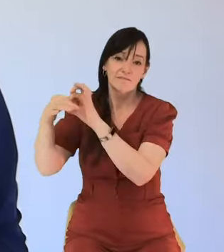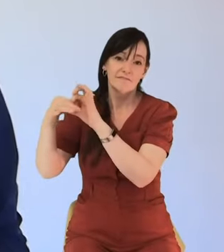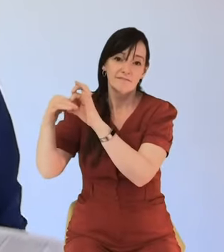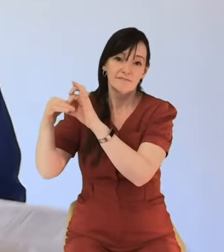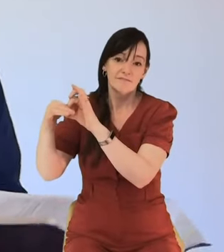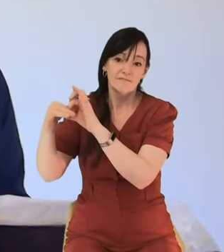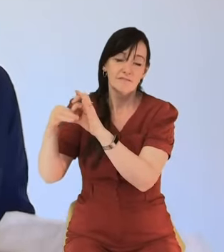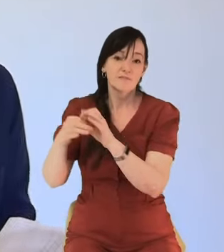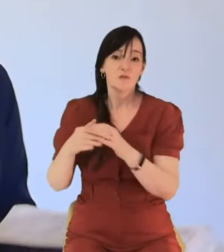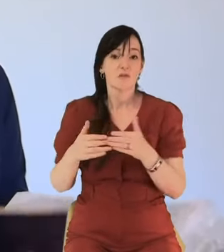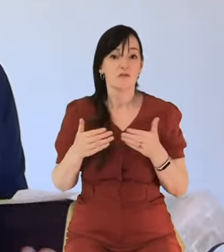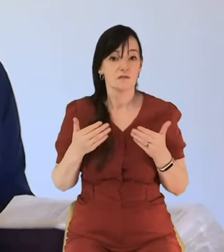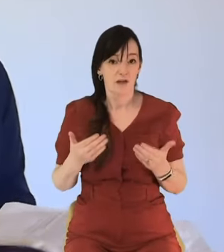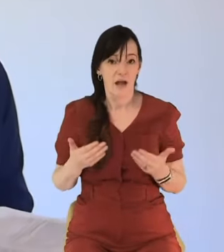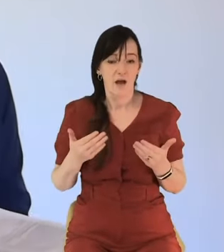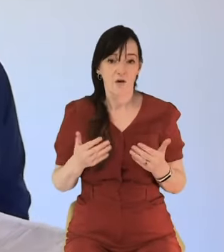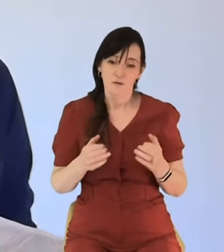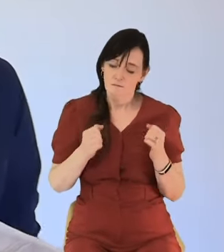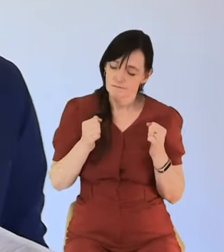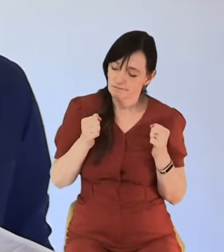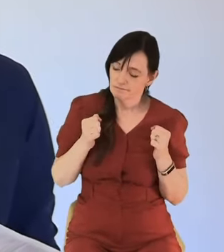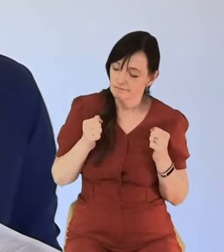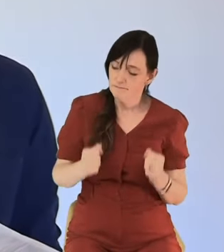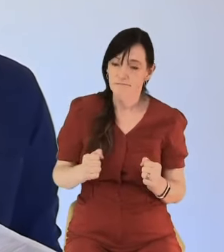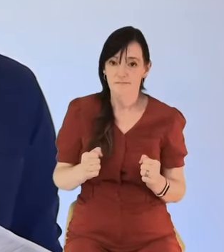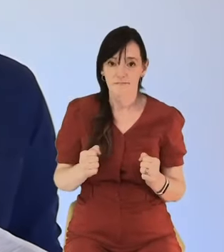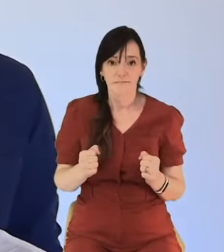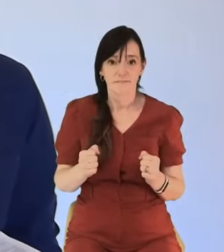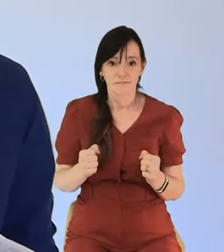So stand firm.